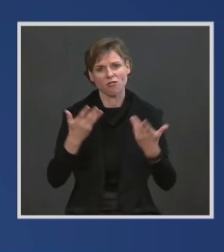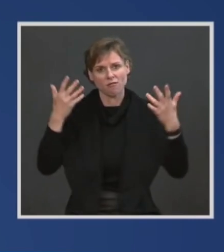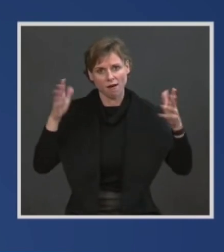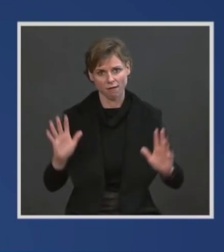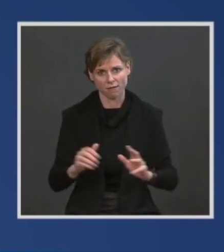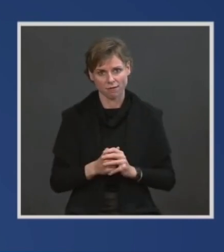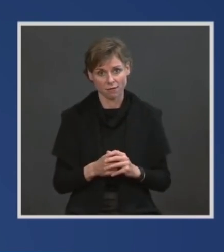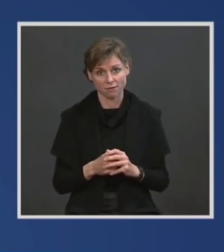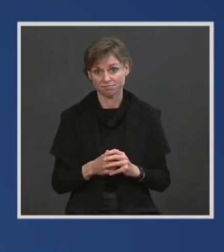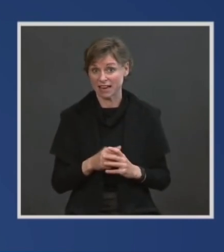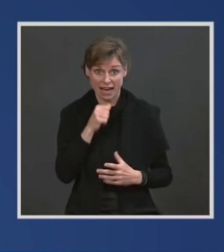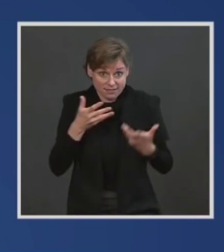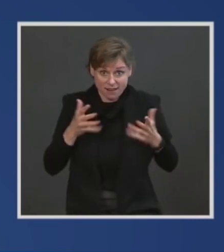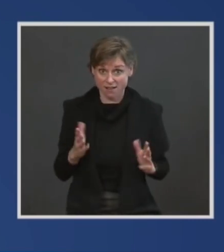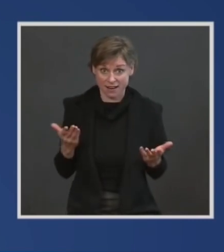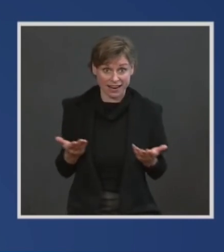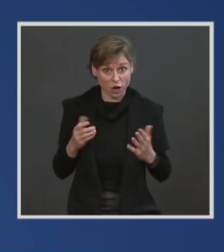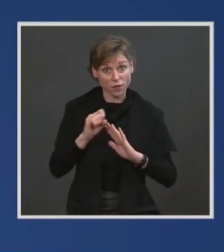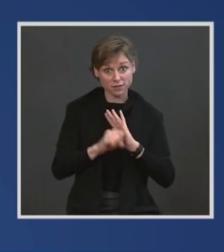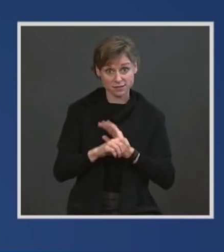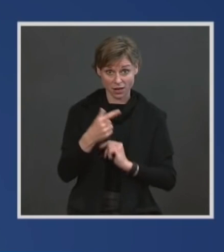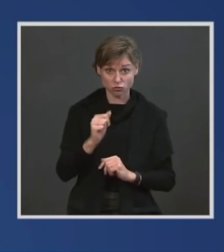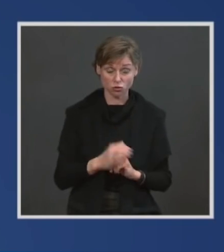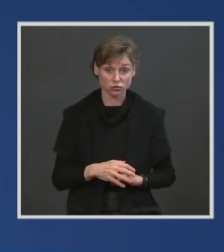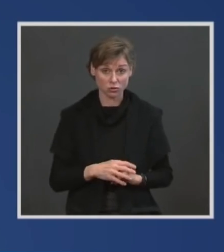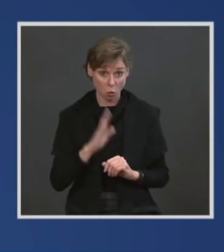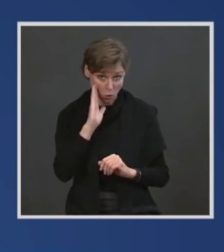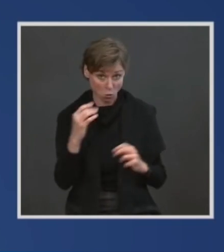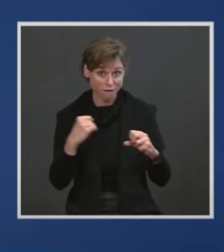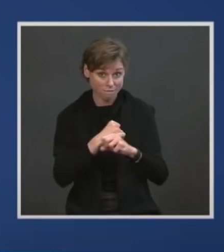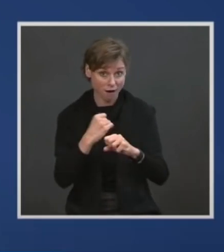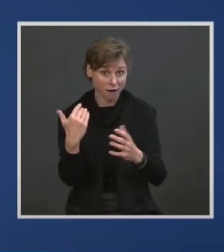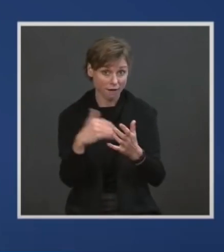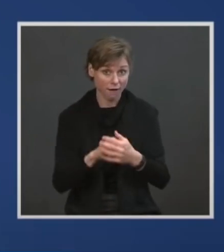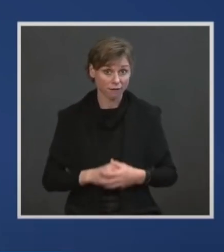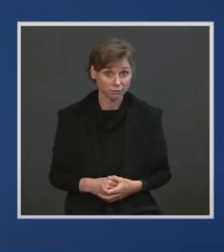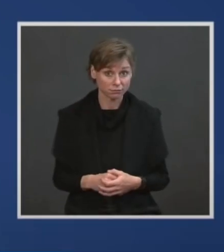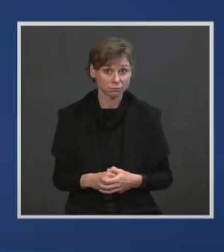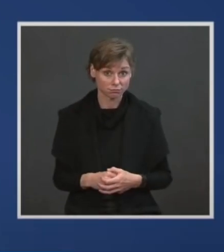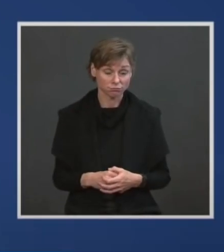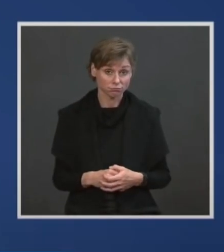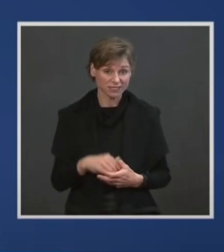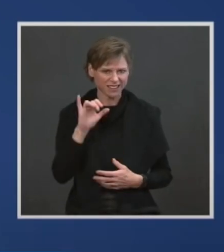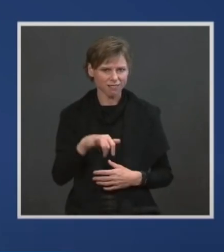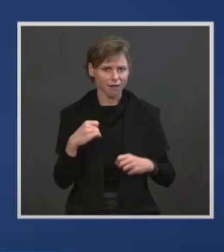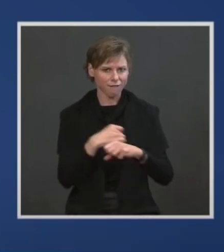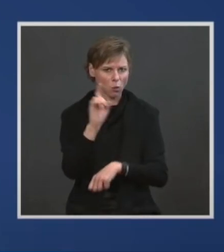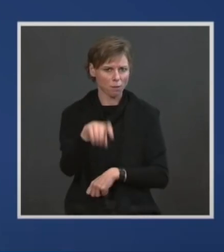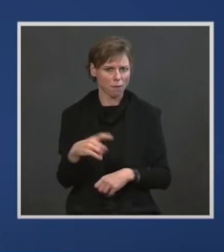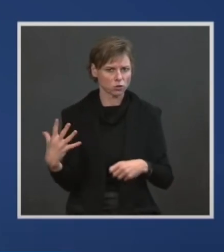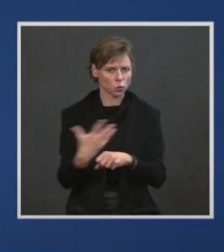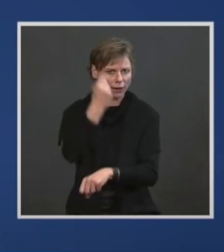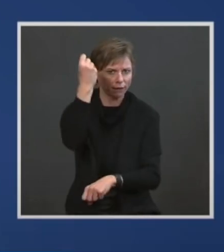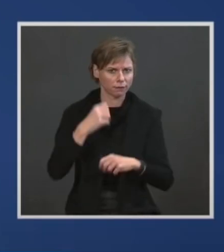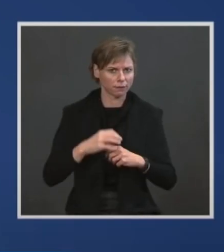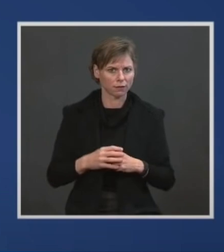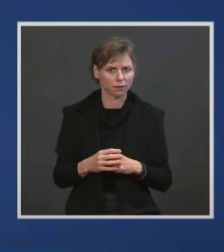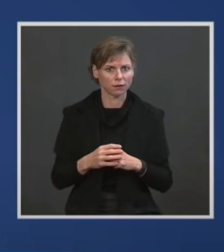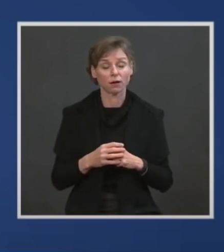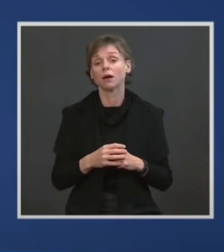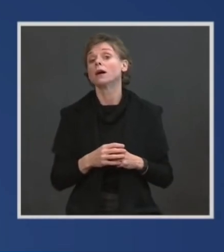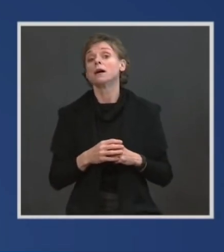of Georgia. So we're in a fight again. It's a fight we need to win. Because if anyone